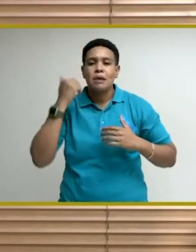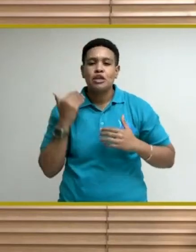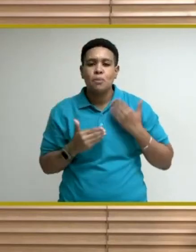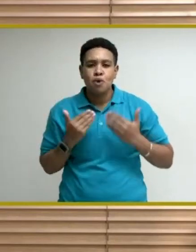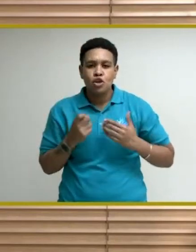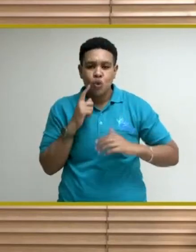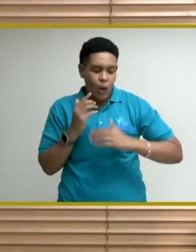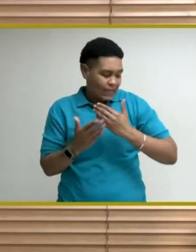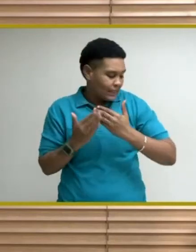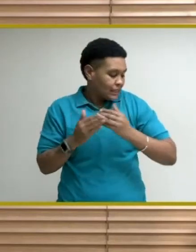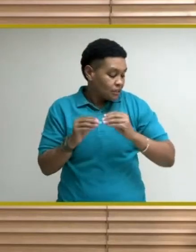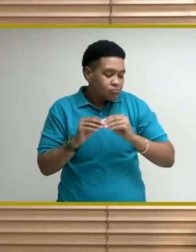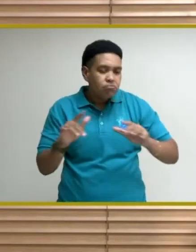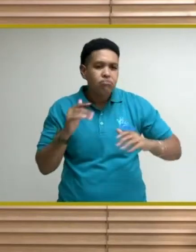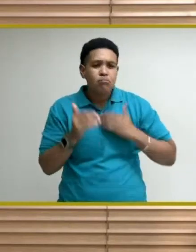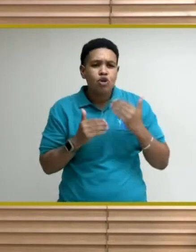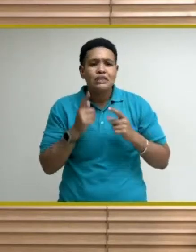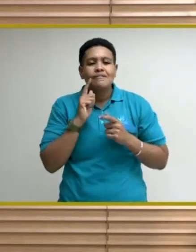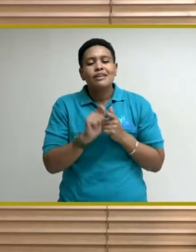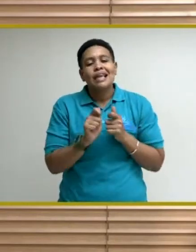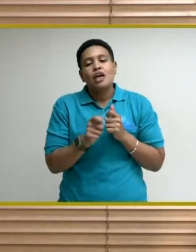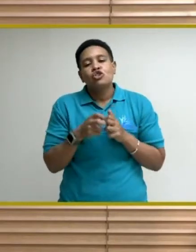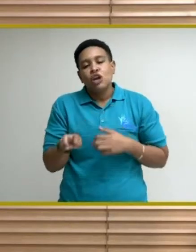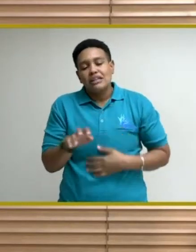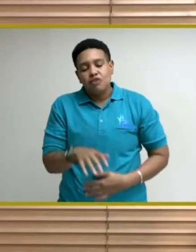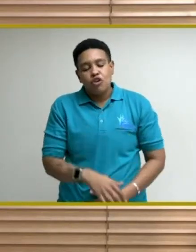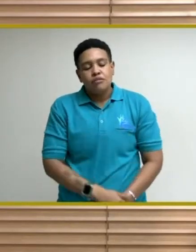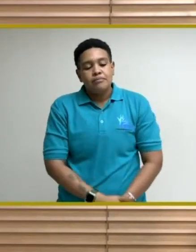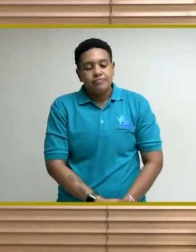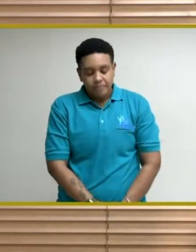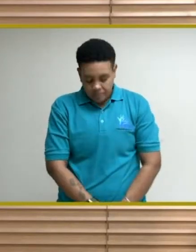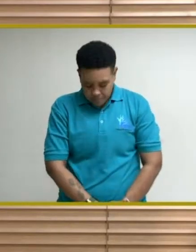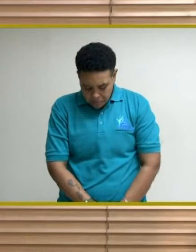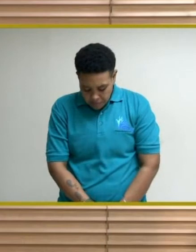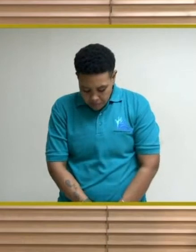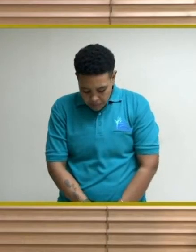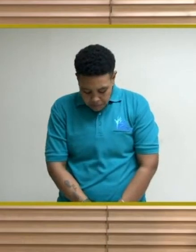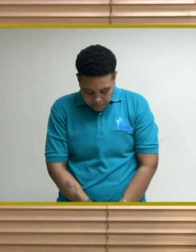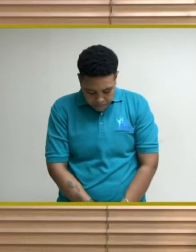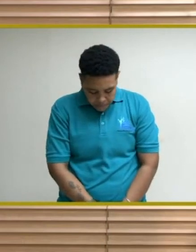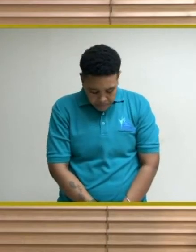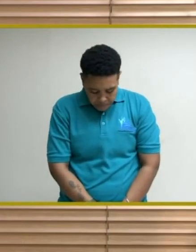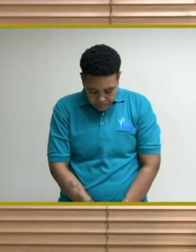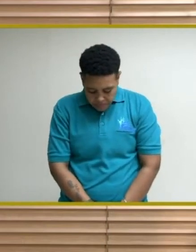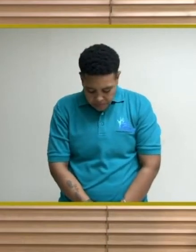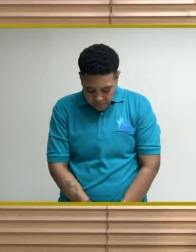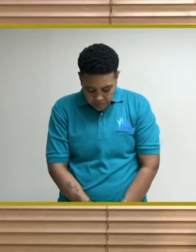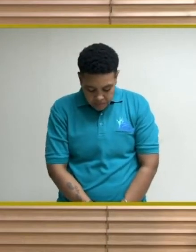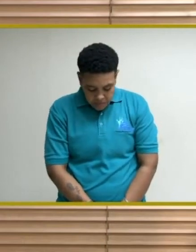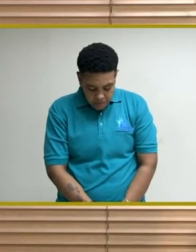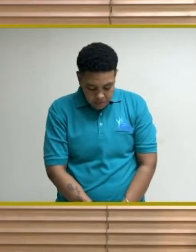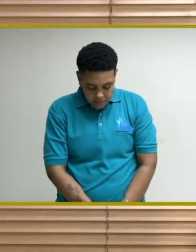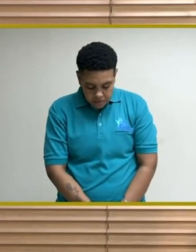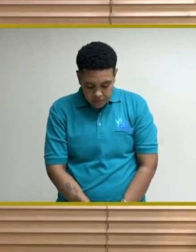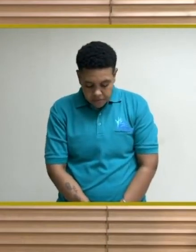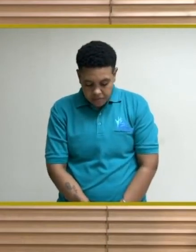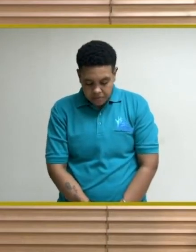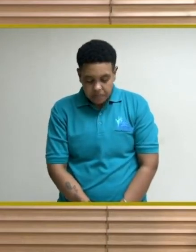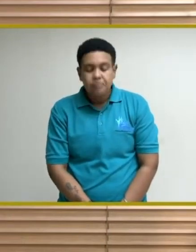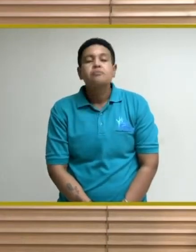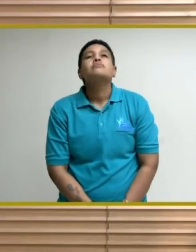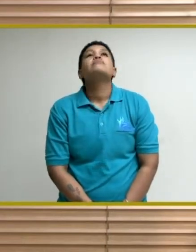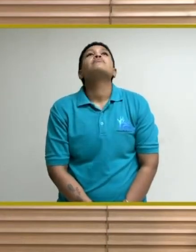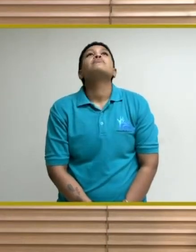or easier processing of the cash transfer. I was on the point of